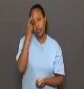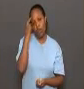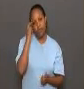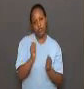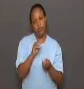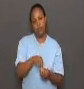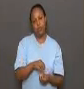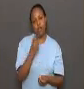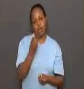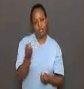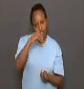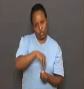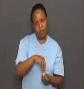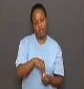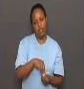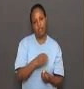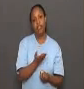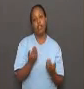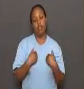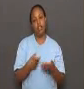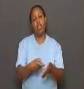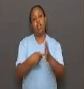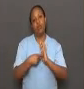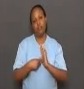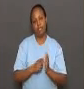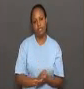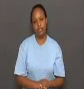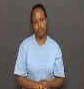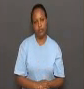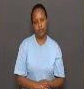There is one more component of accountability.